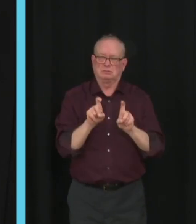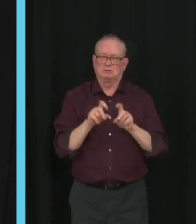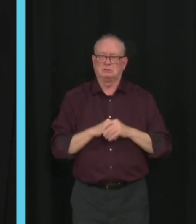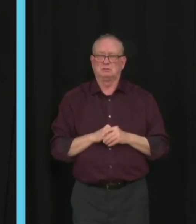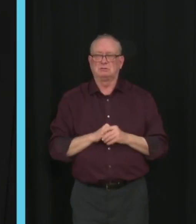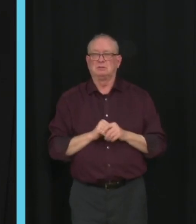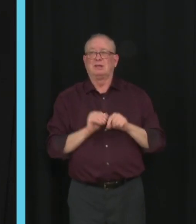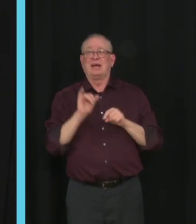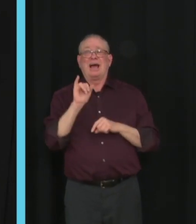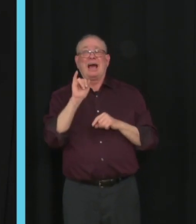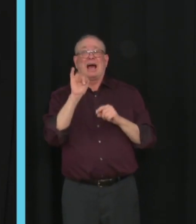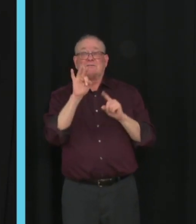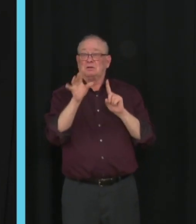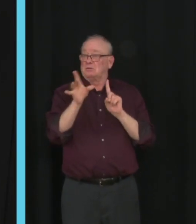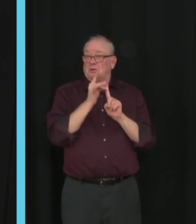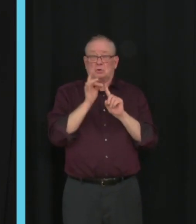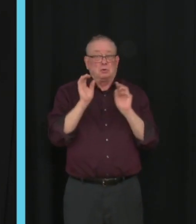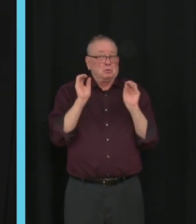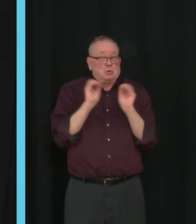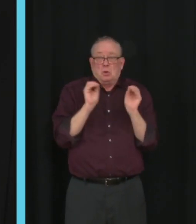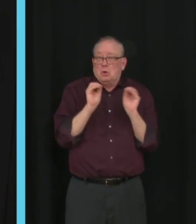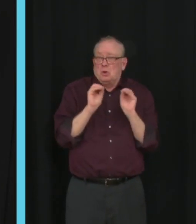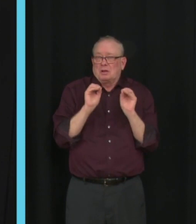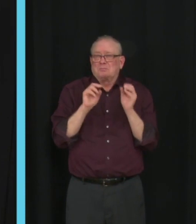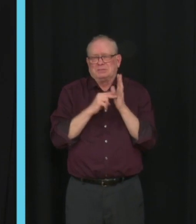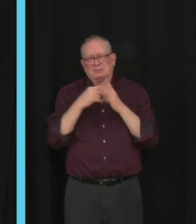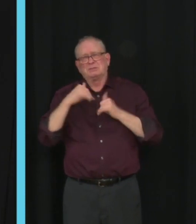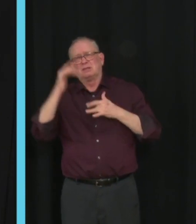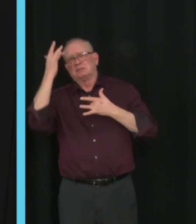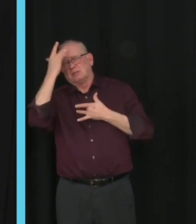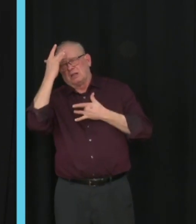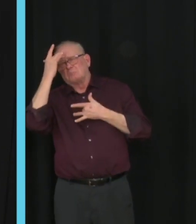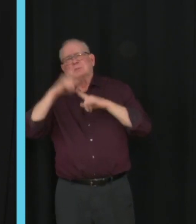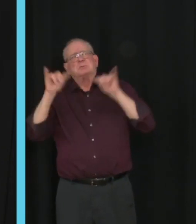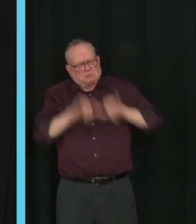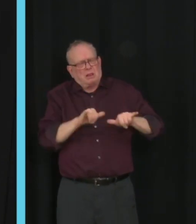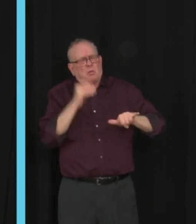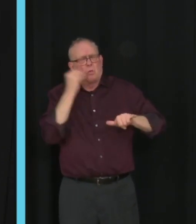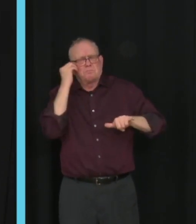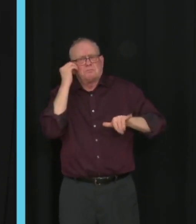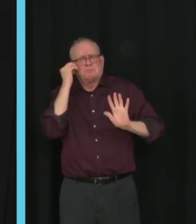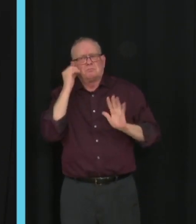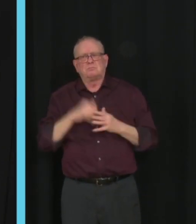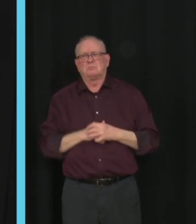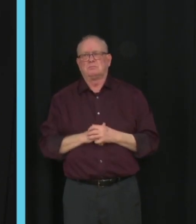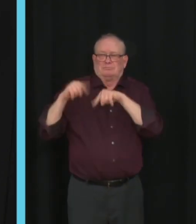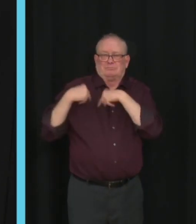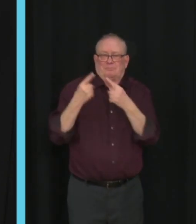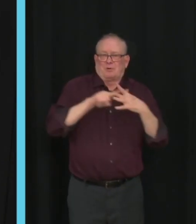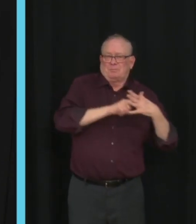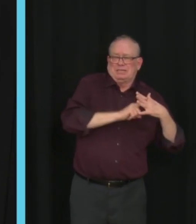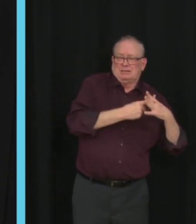began. Currently, there are 436 people in hospital with COVID-19, including 61 in the